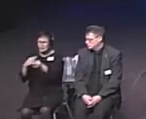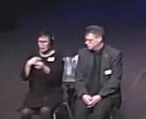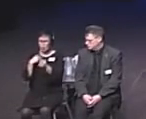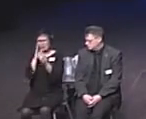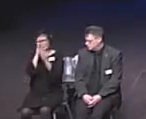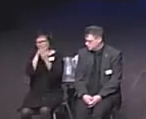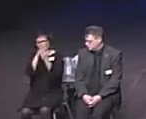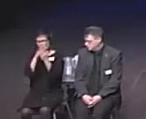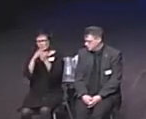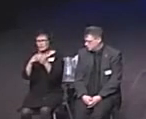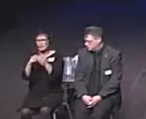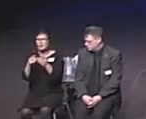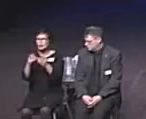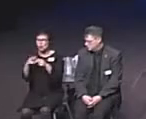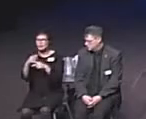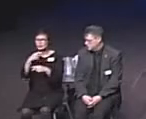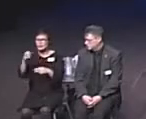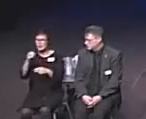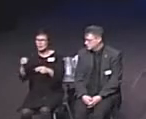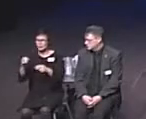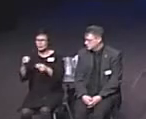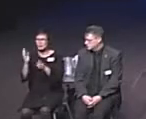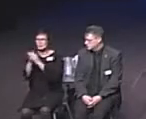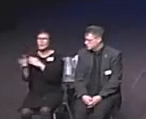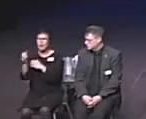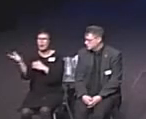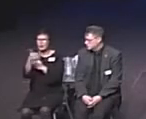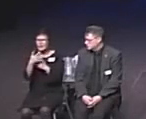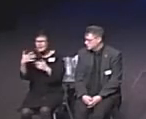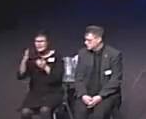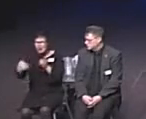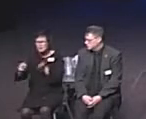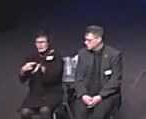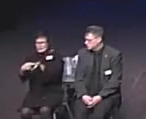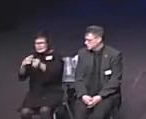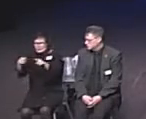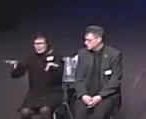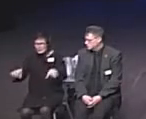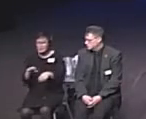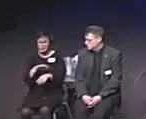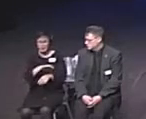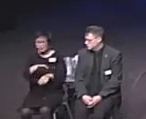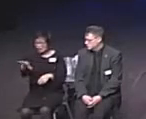be 100% for all as possible. And all those children